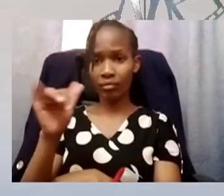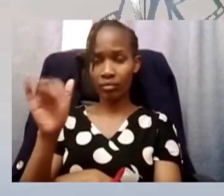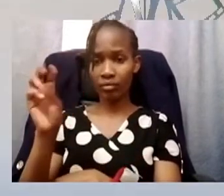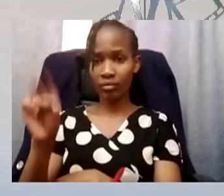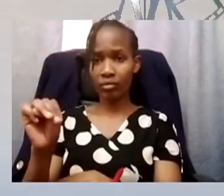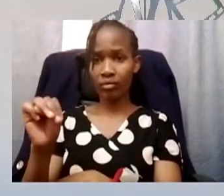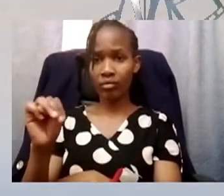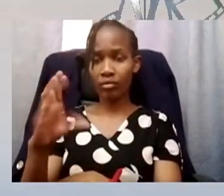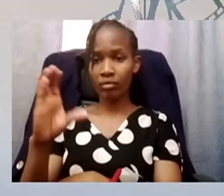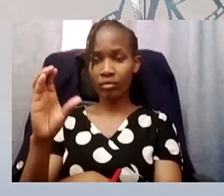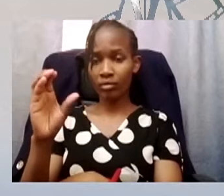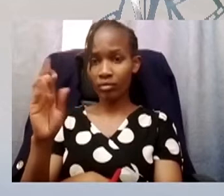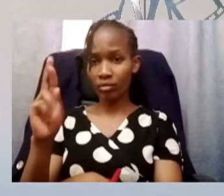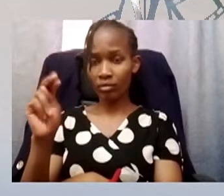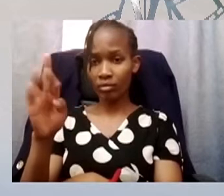often had,